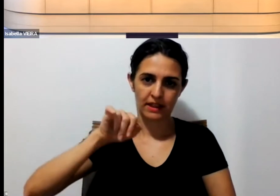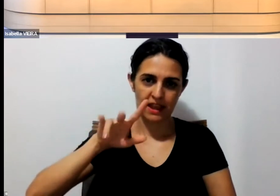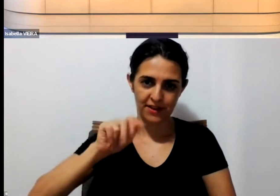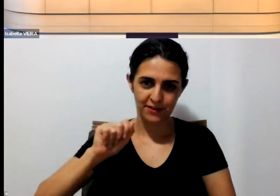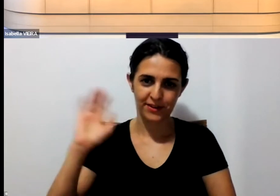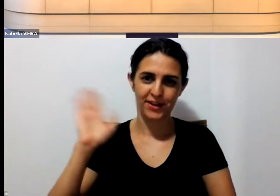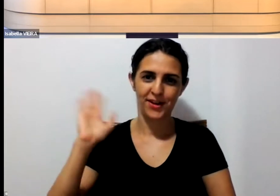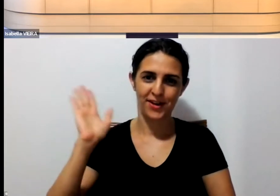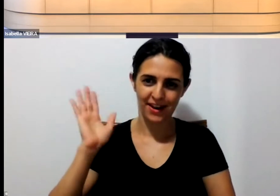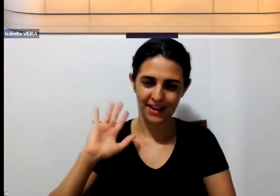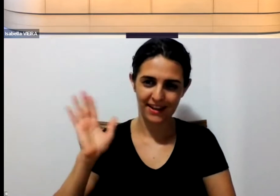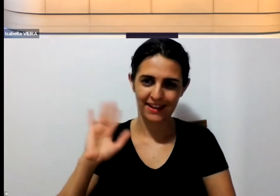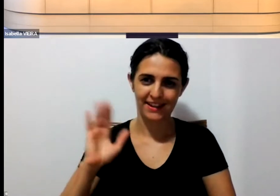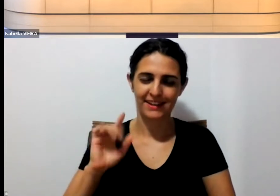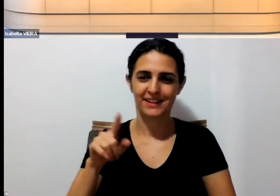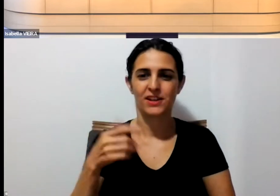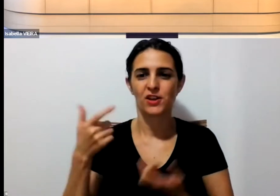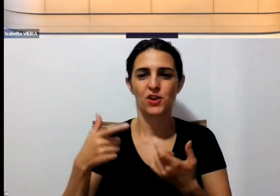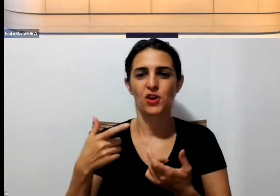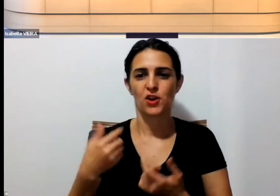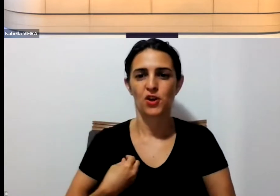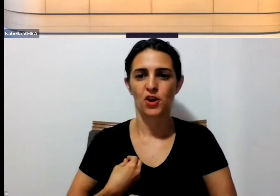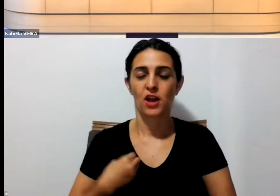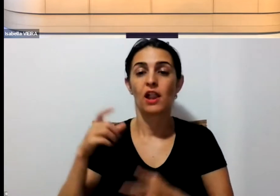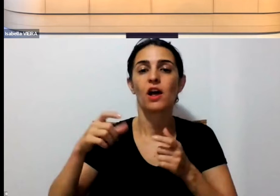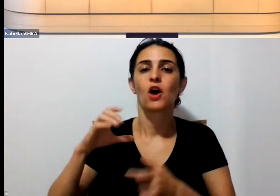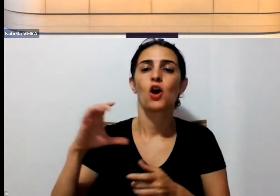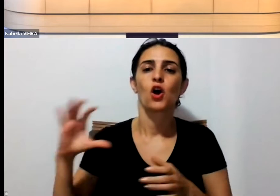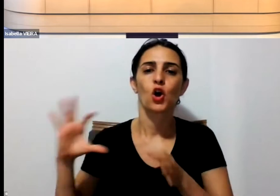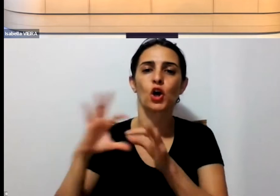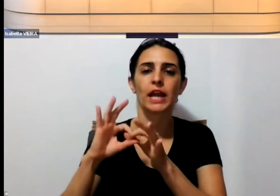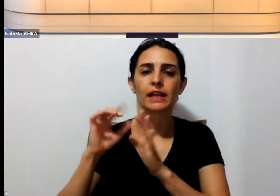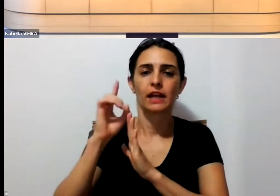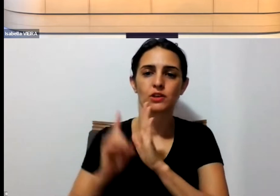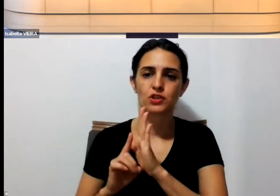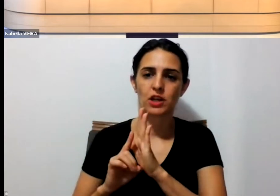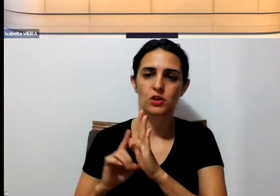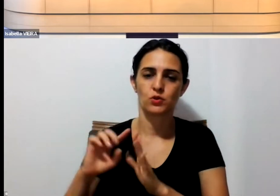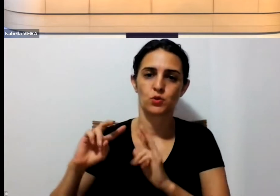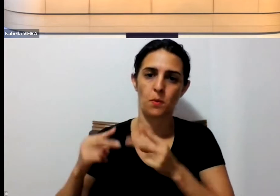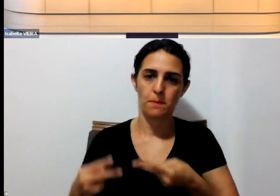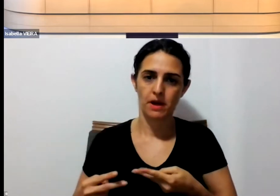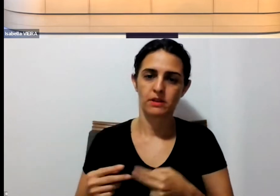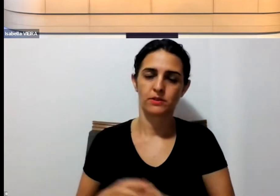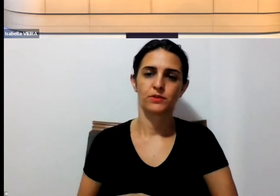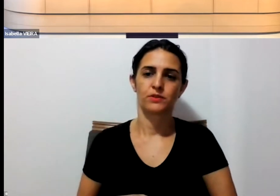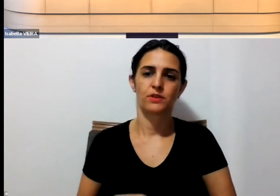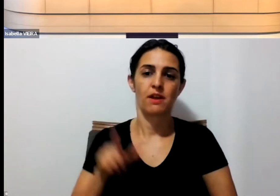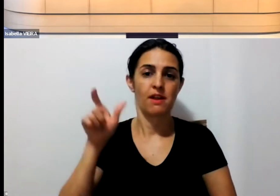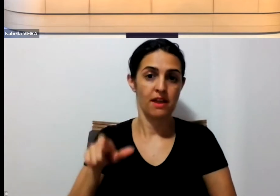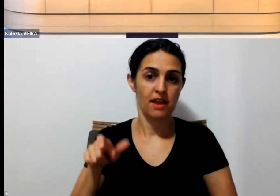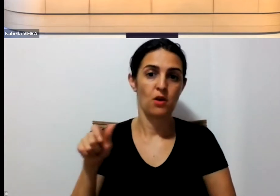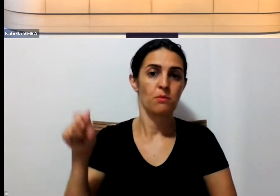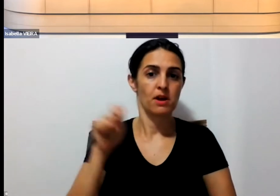the debates on responsible business conduct and other debates in the OECD. So, well, obviously, we just heard